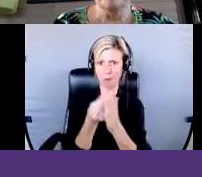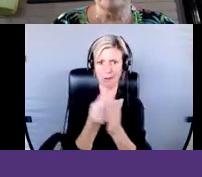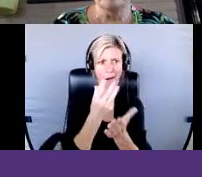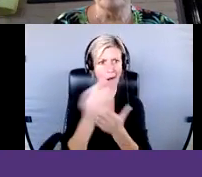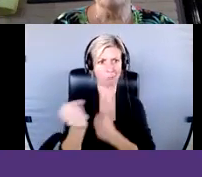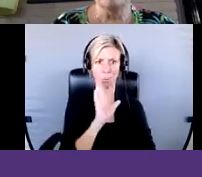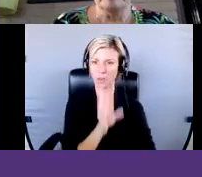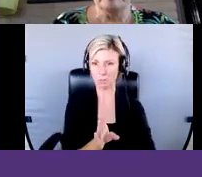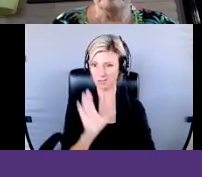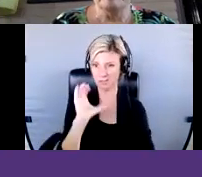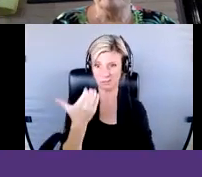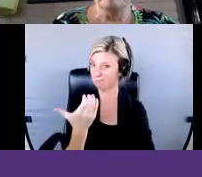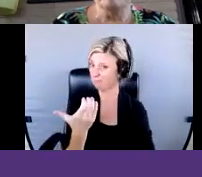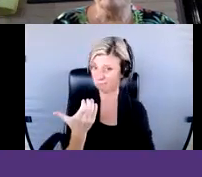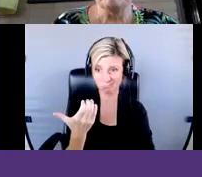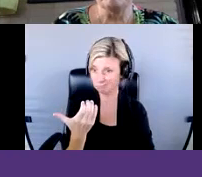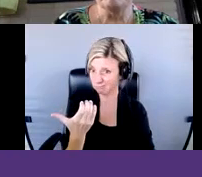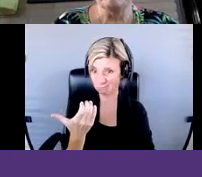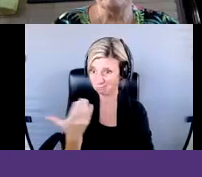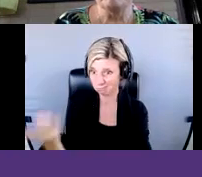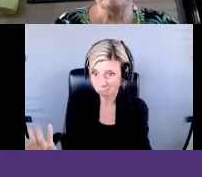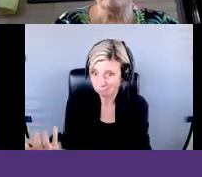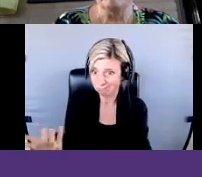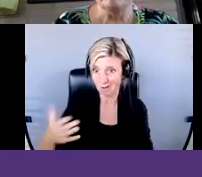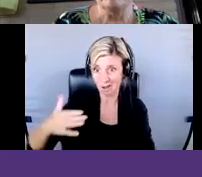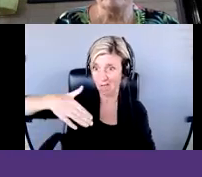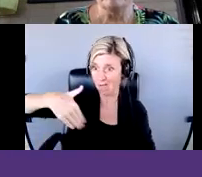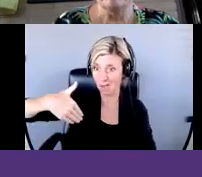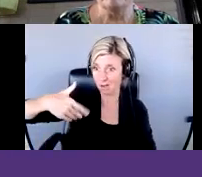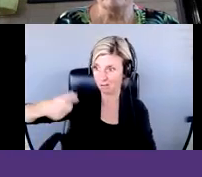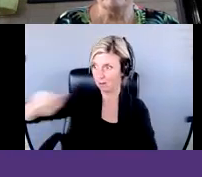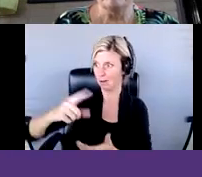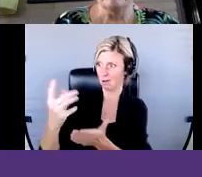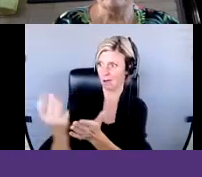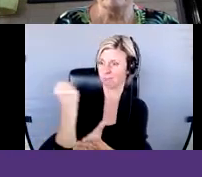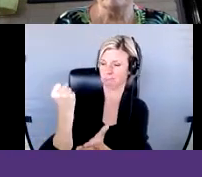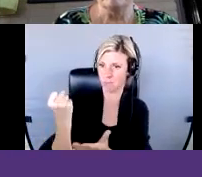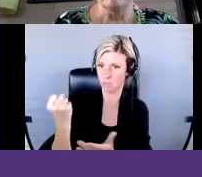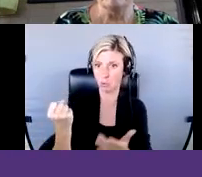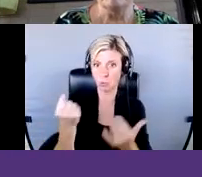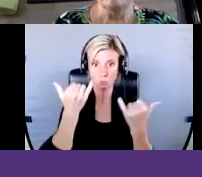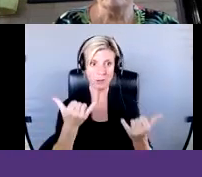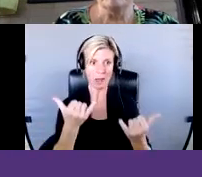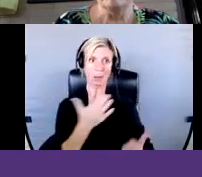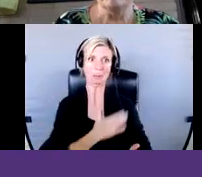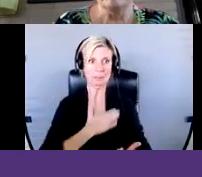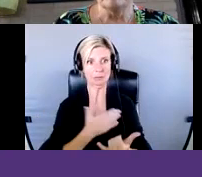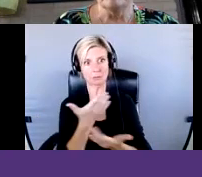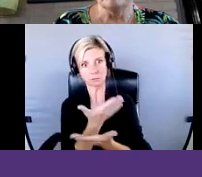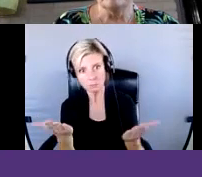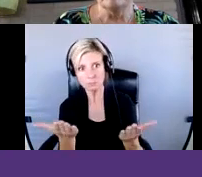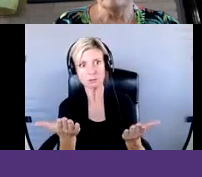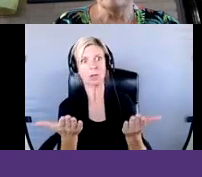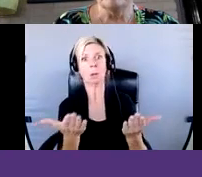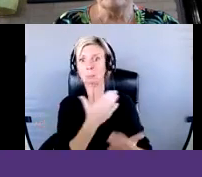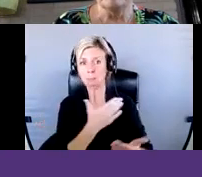happen. And so I, like, even being here today to say, spread the word. I will come and speak anywhere,